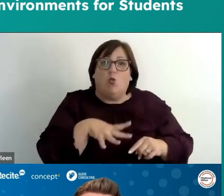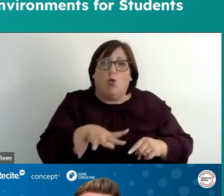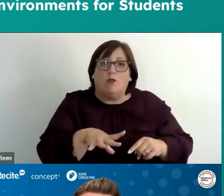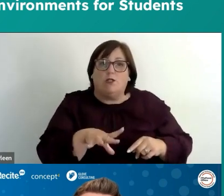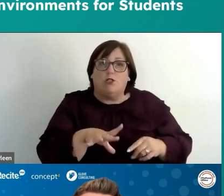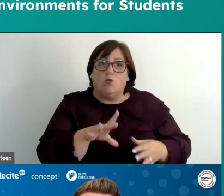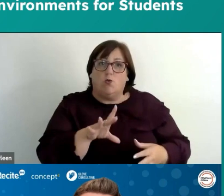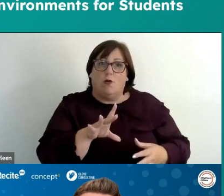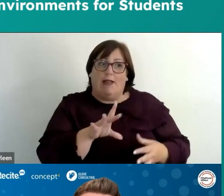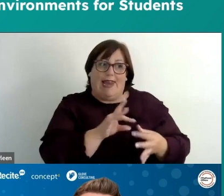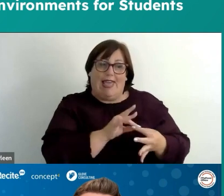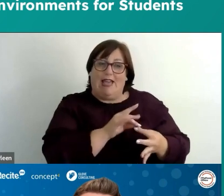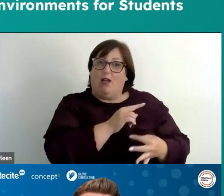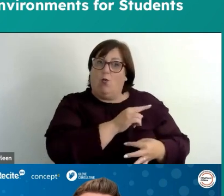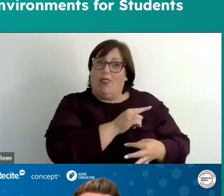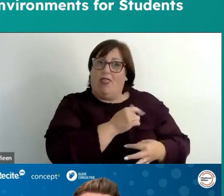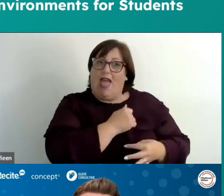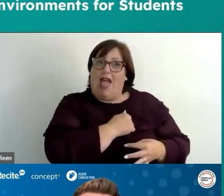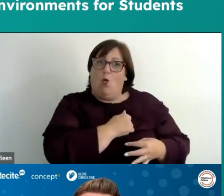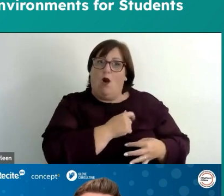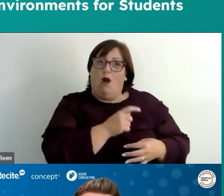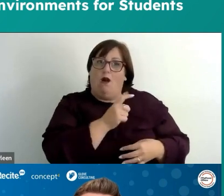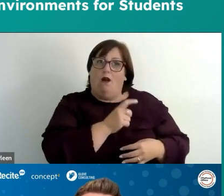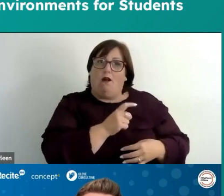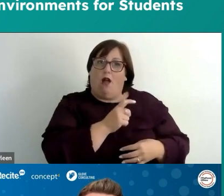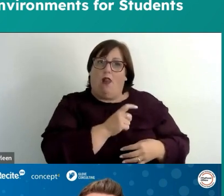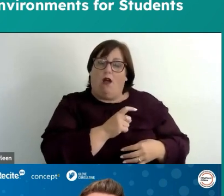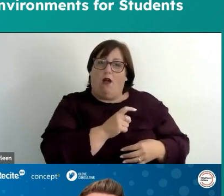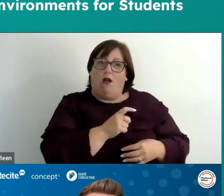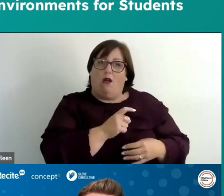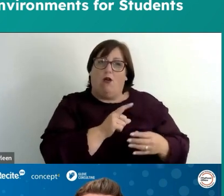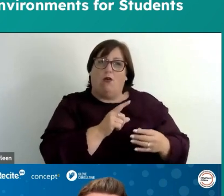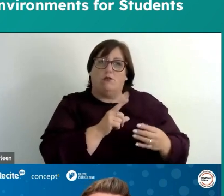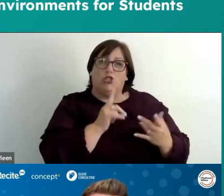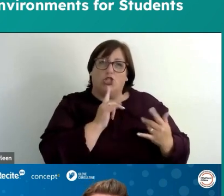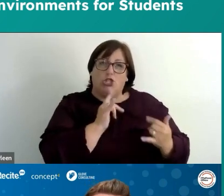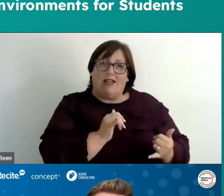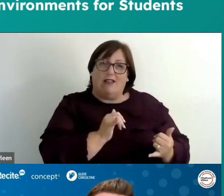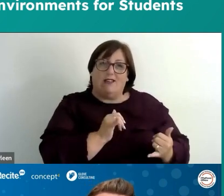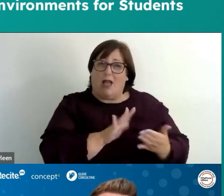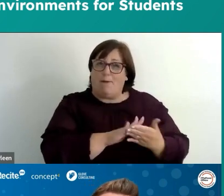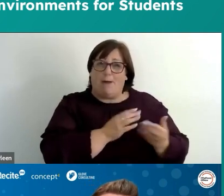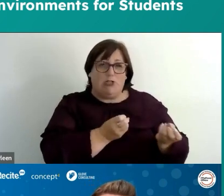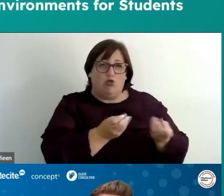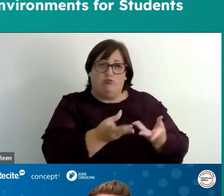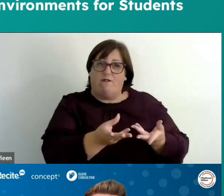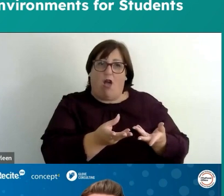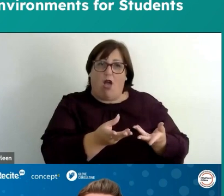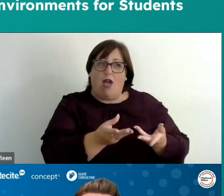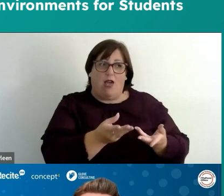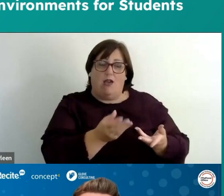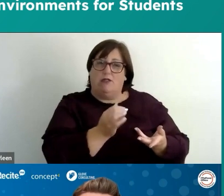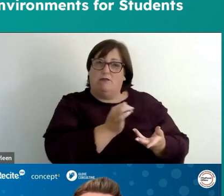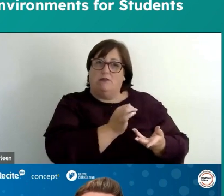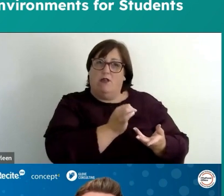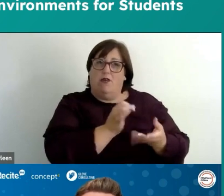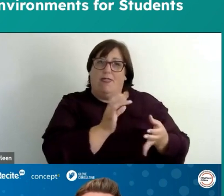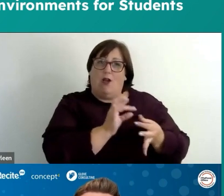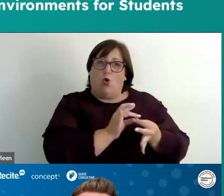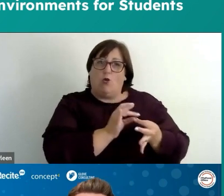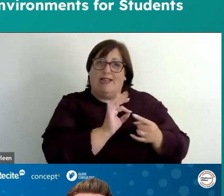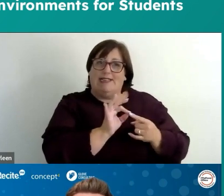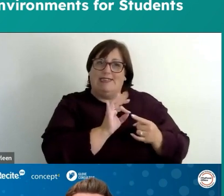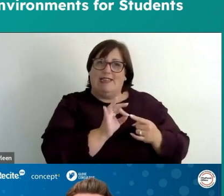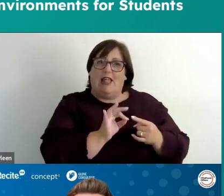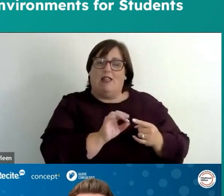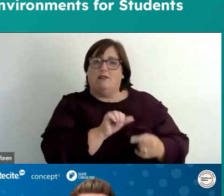contrast checkers, then I'm happy to provide that as well. Thank you. Thank you very much, Alex. A quick one from